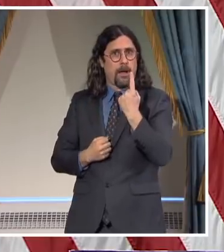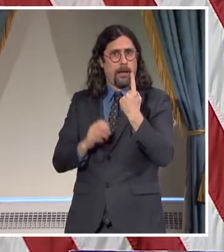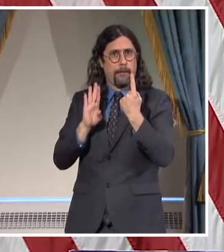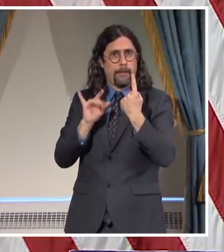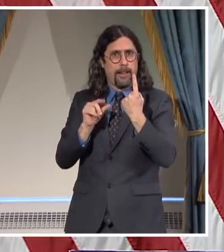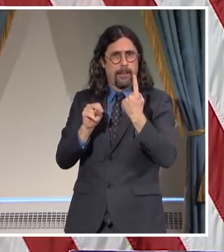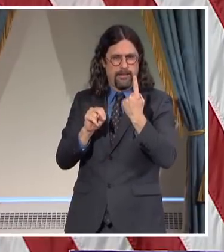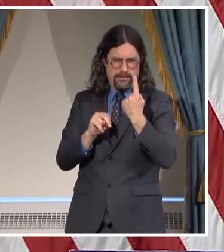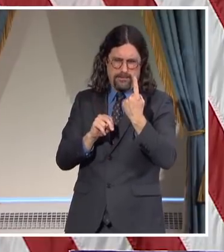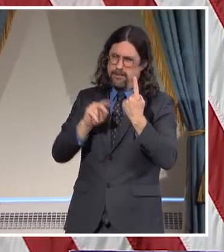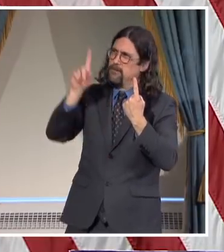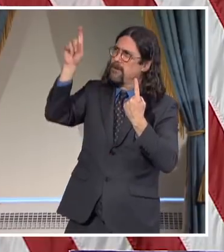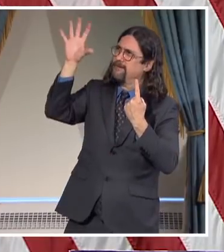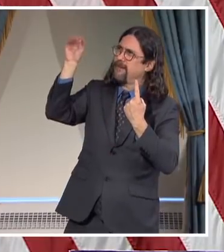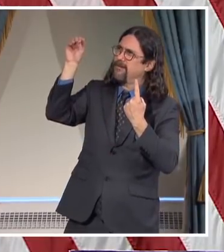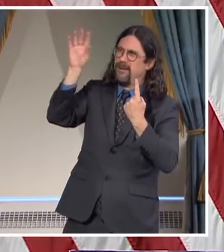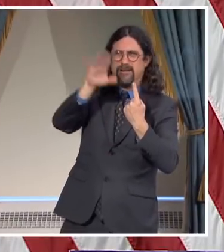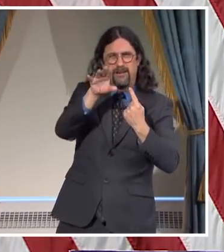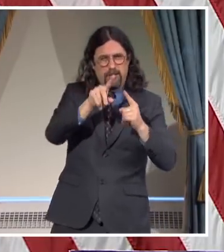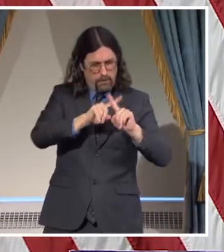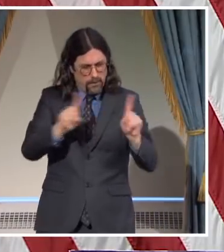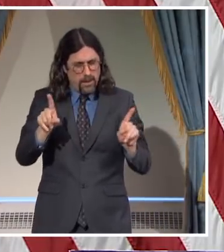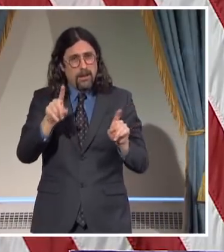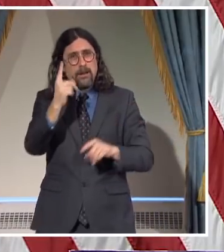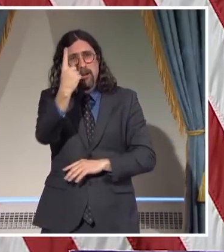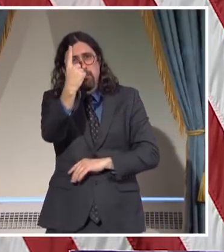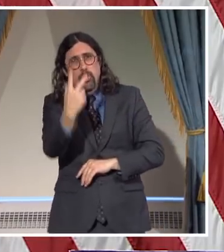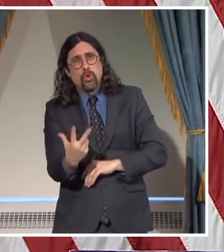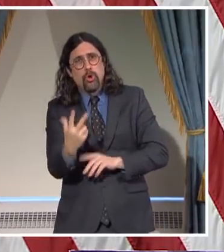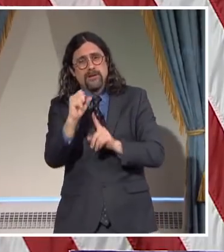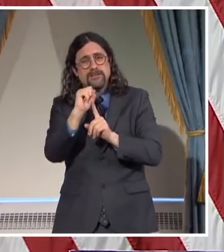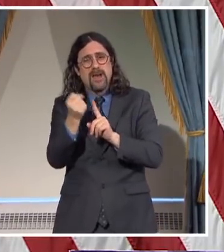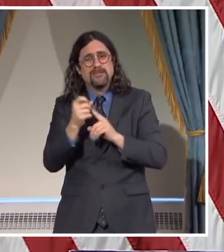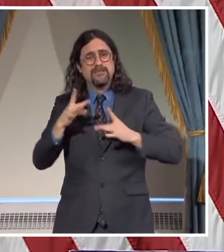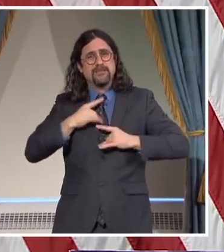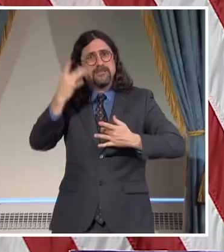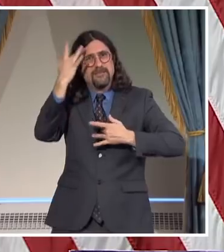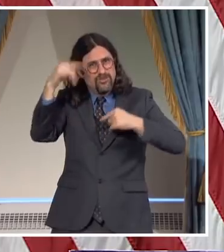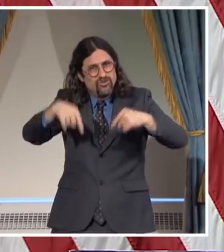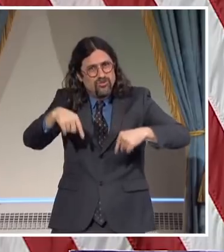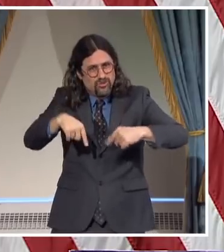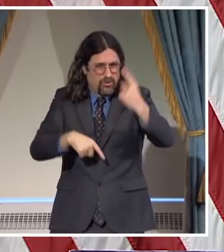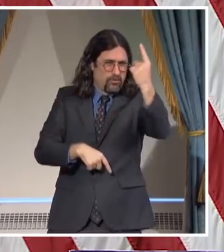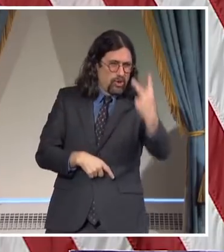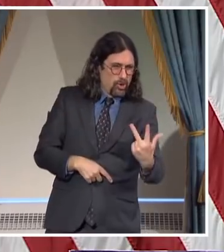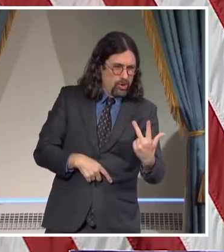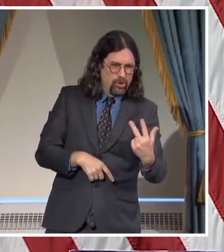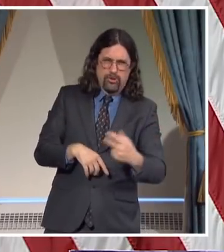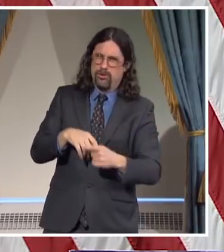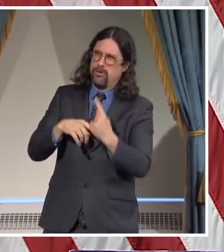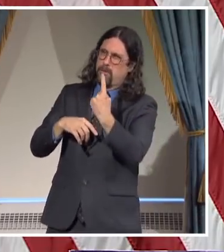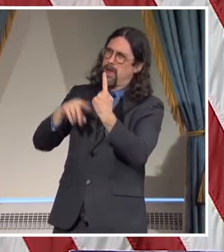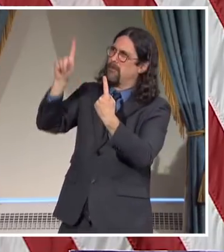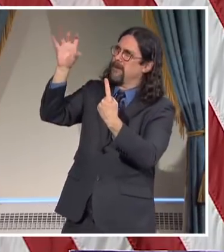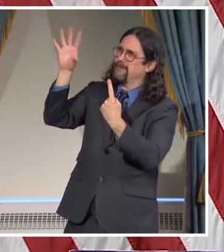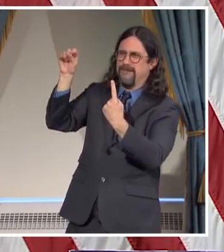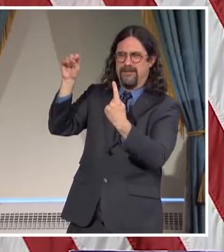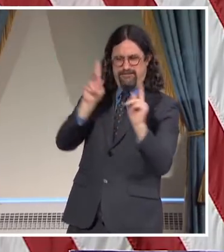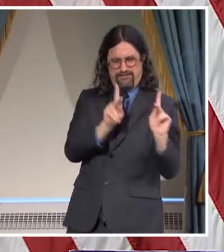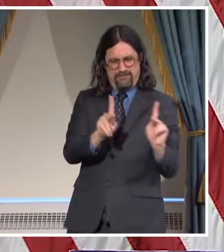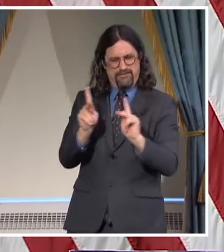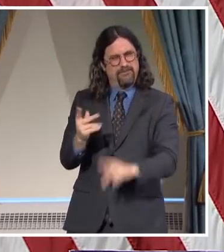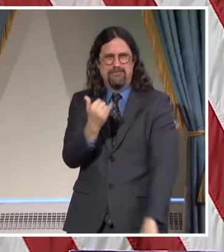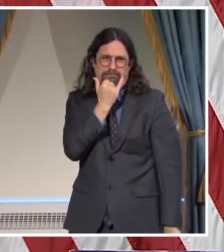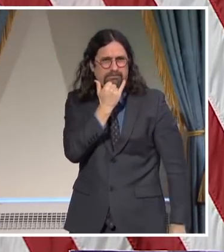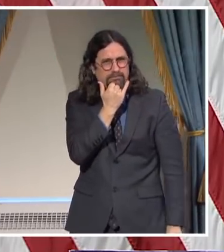less than 1% of the money that they were giving out to cities and states, and we have 1/3 of